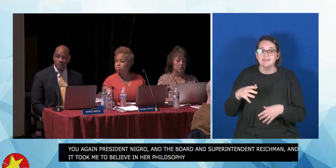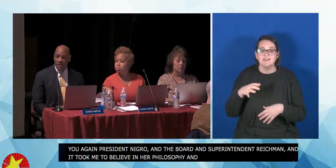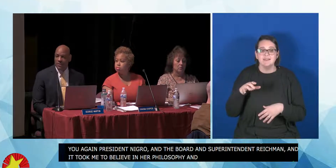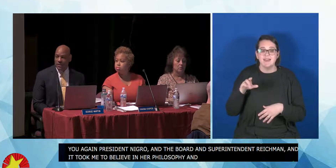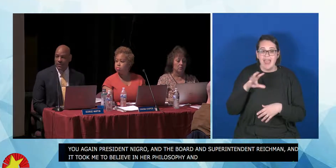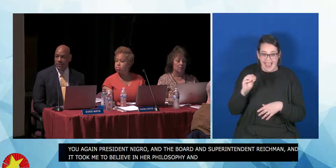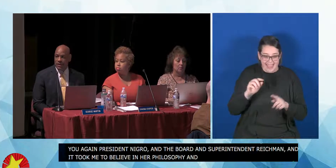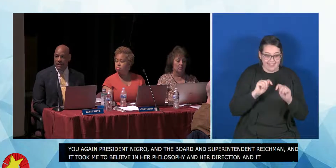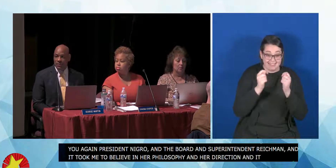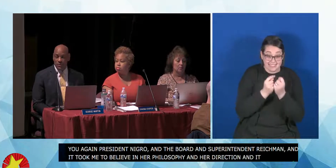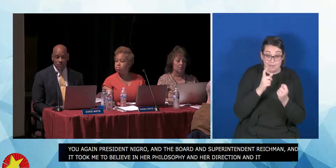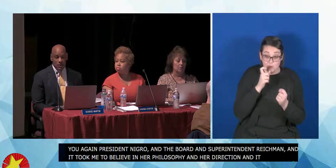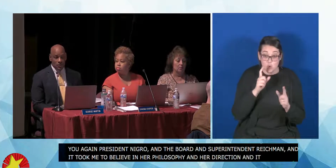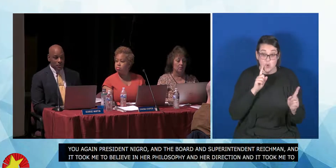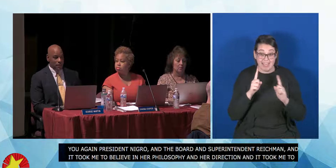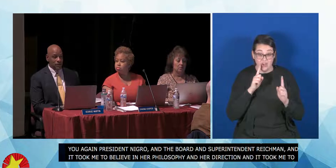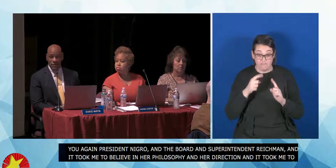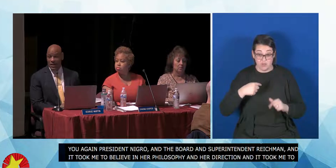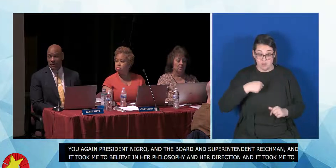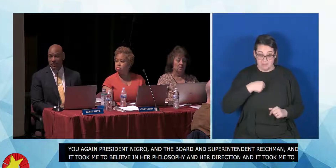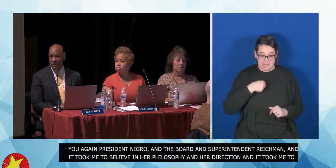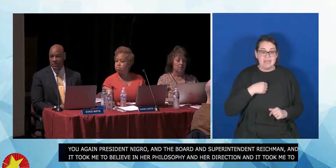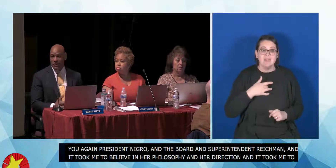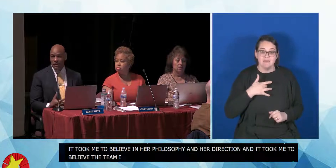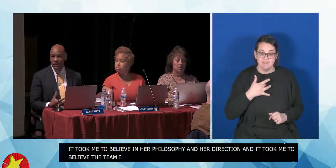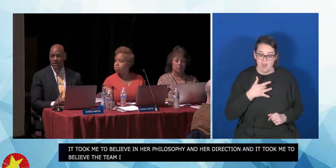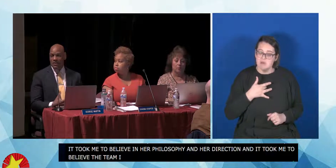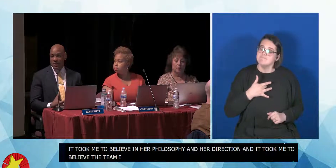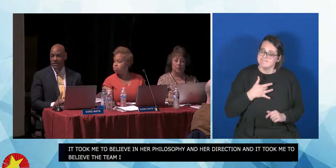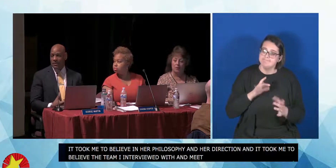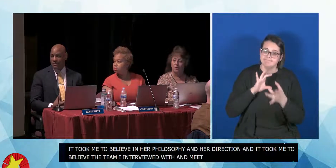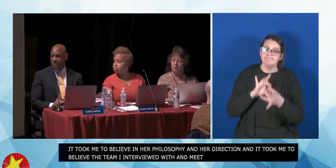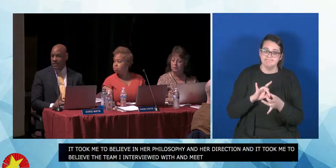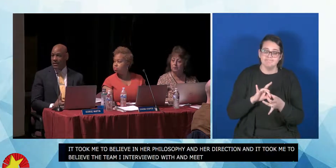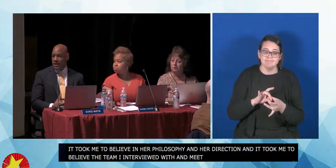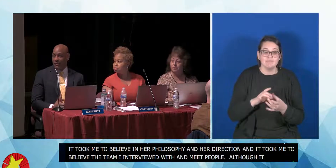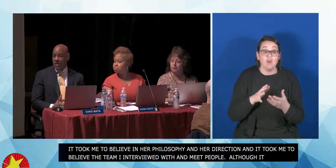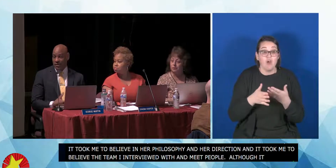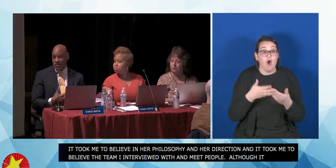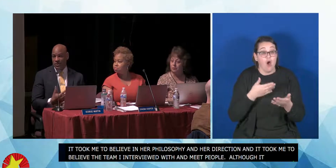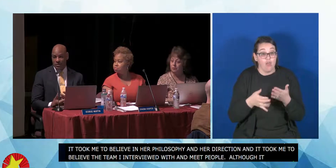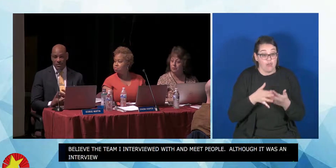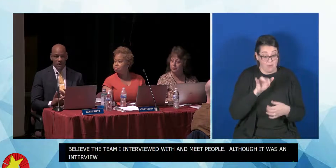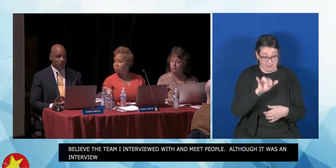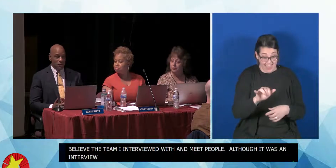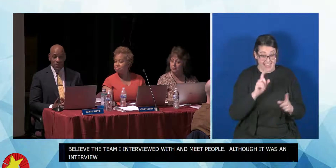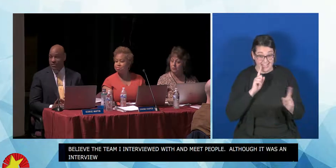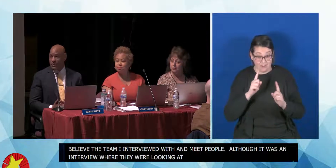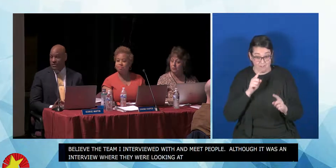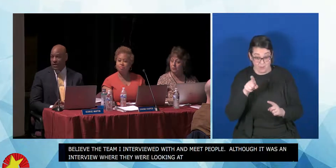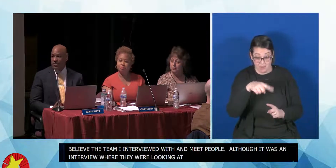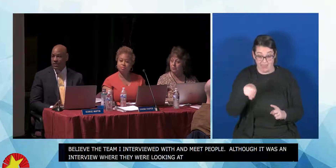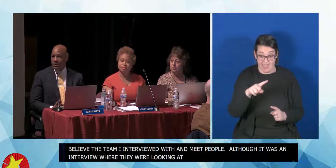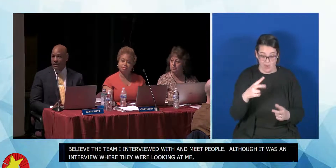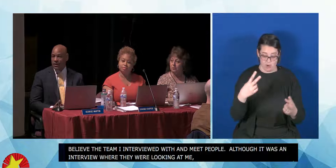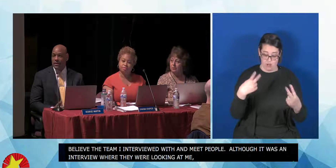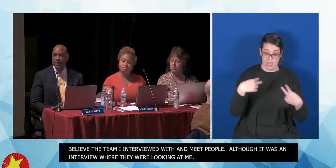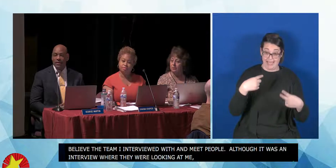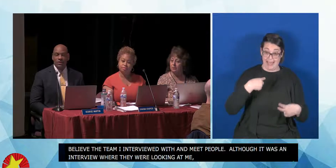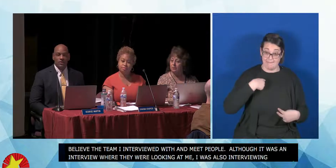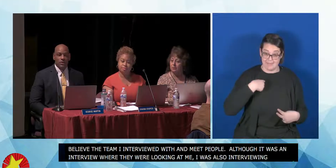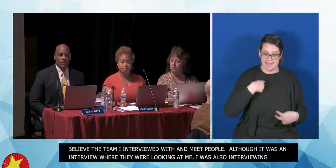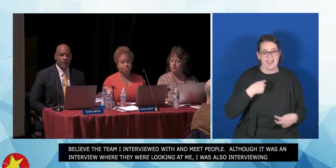And to meet people. So although that was an interview where they were looking at me, I was also interviewing them as well and